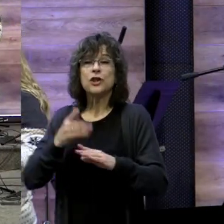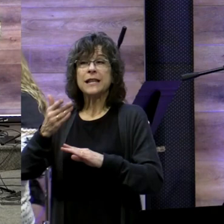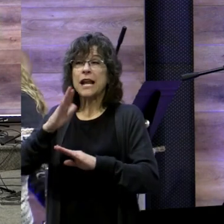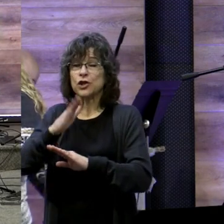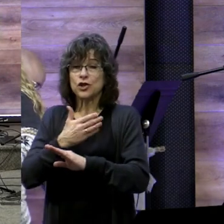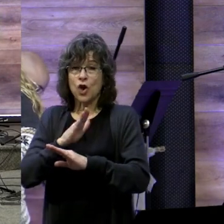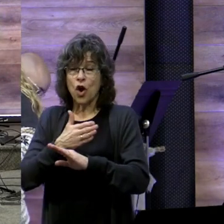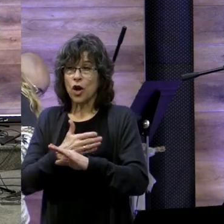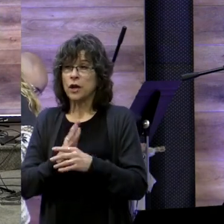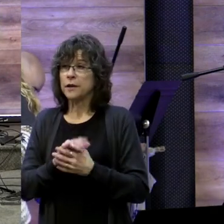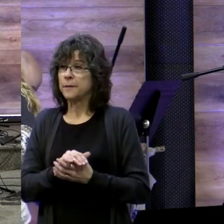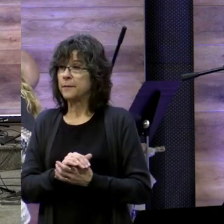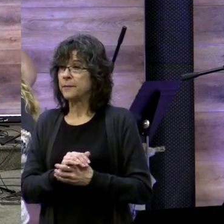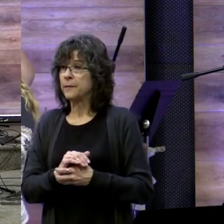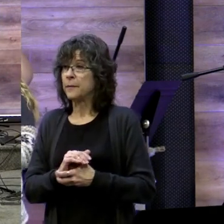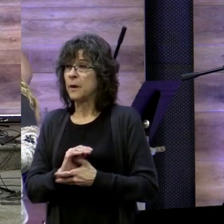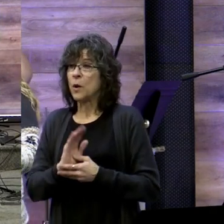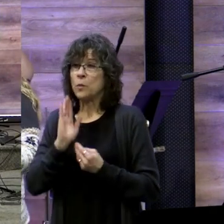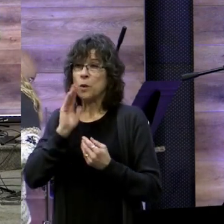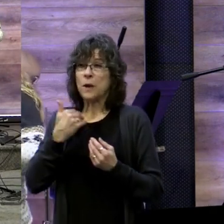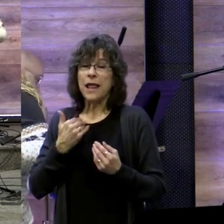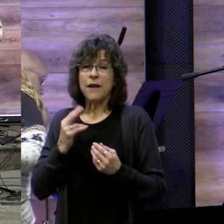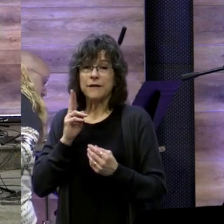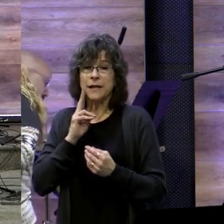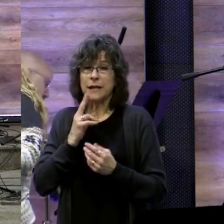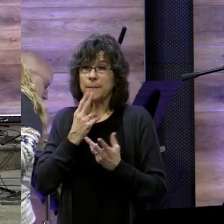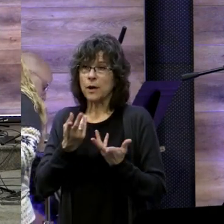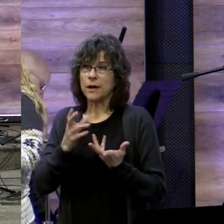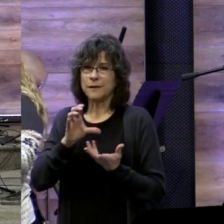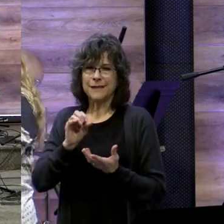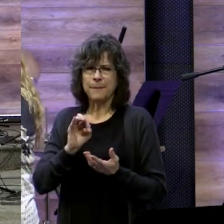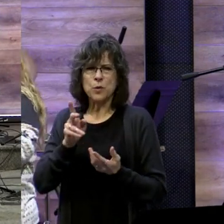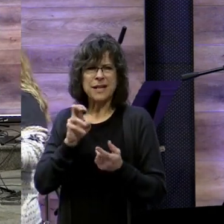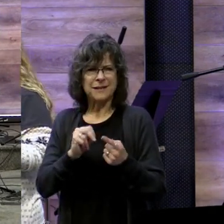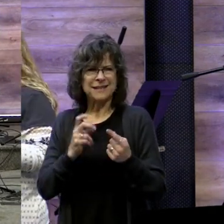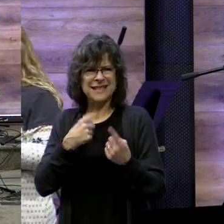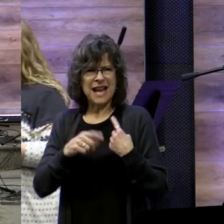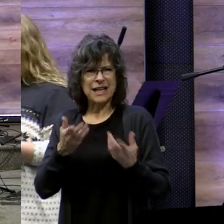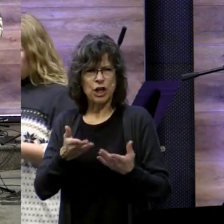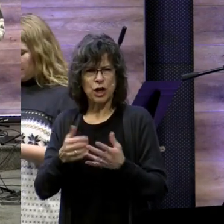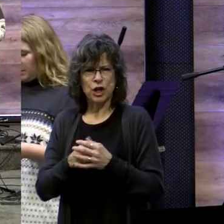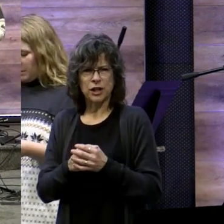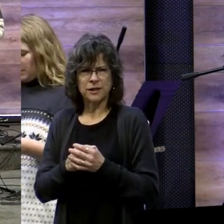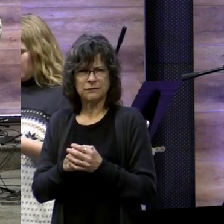to take communion together. Communion is the